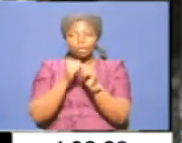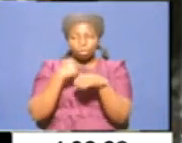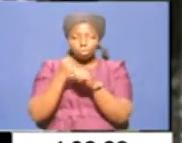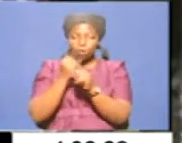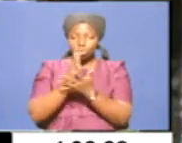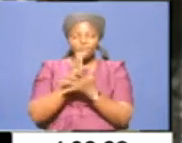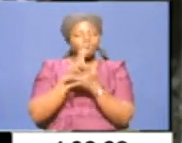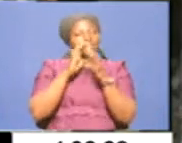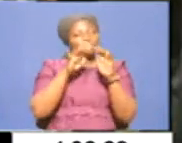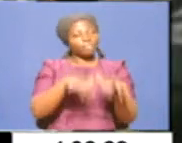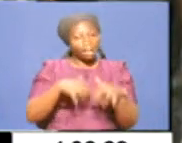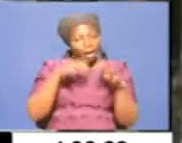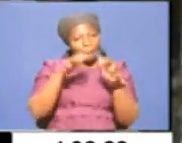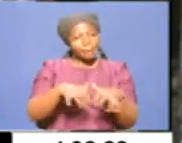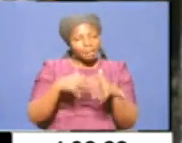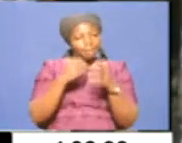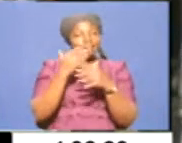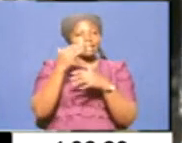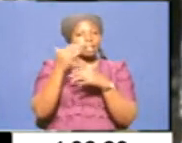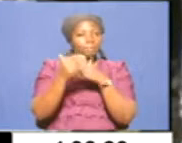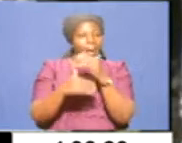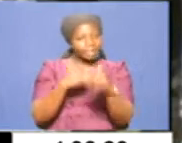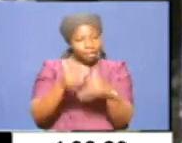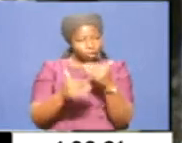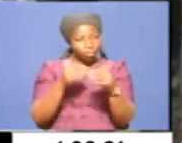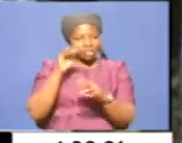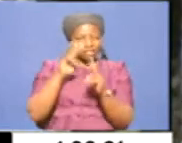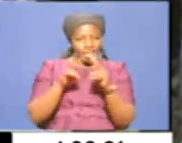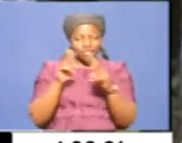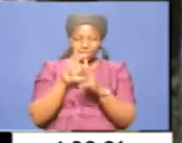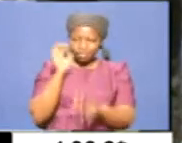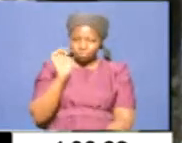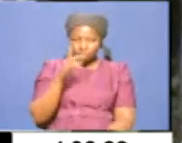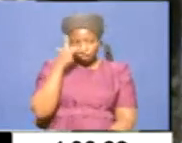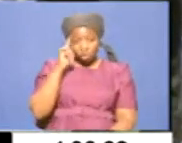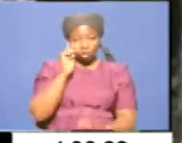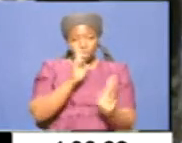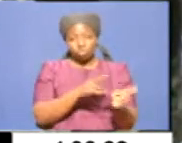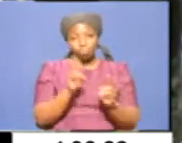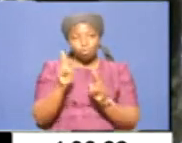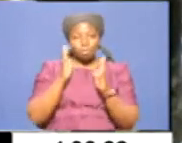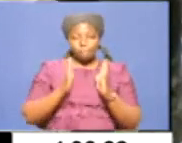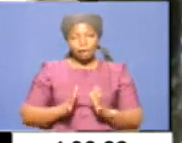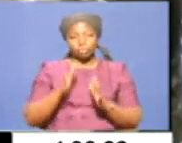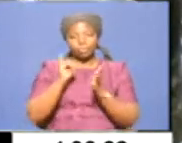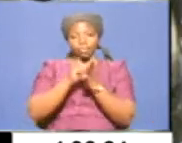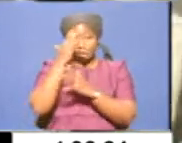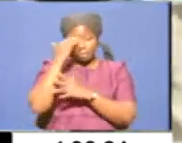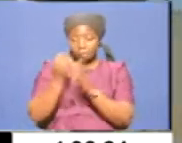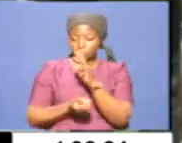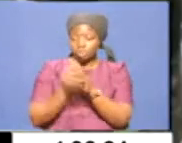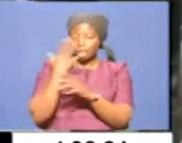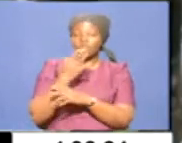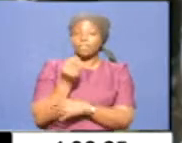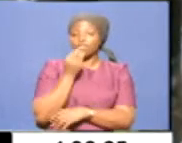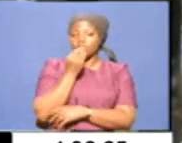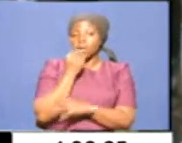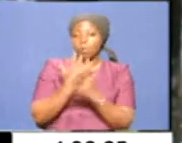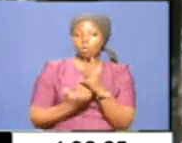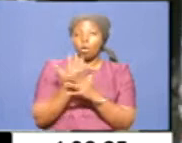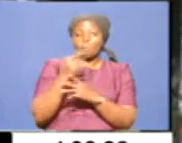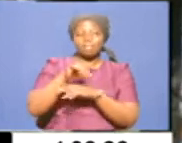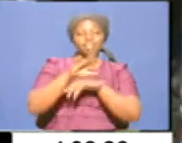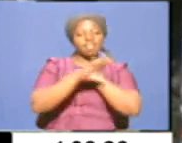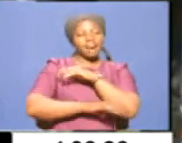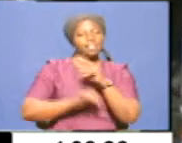expensive for ordinary mwananchi, and that is why production of food crops actually in this country is very expensive. But he